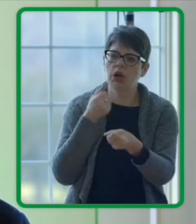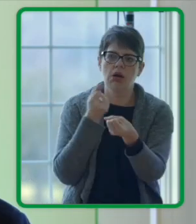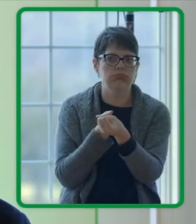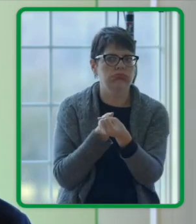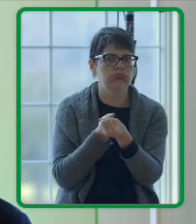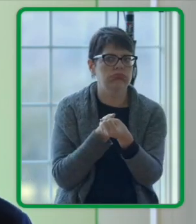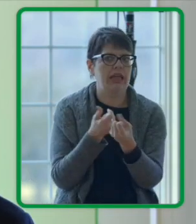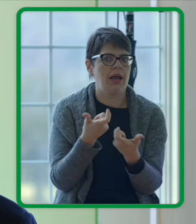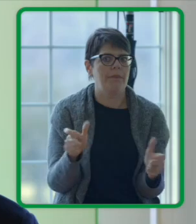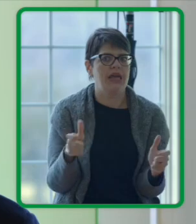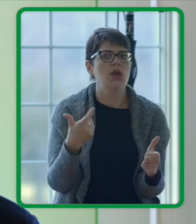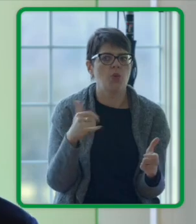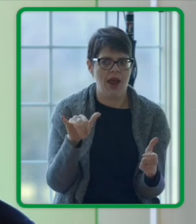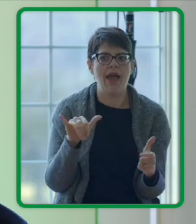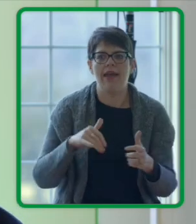big way. So